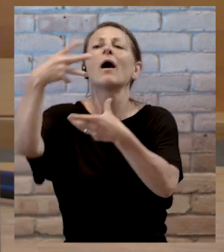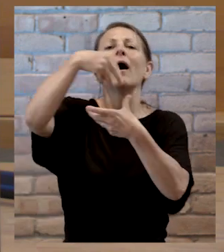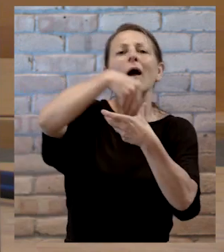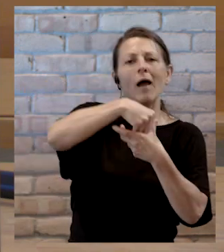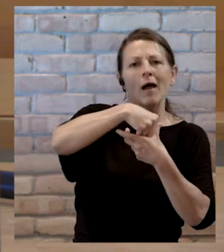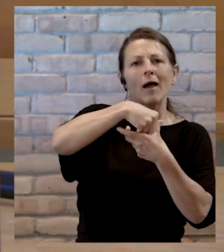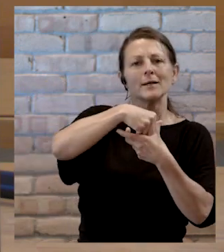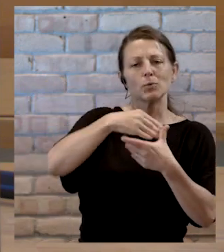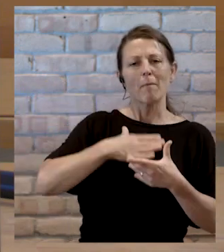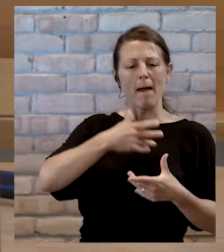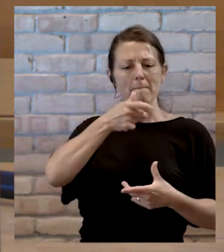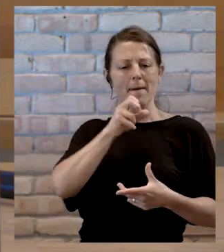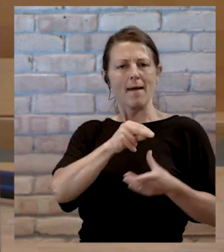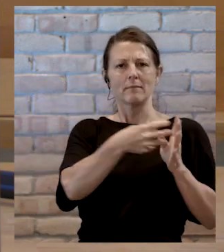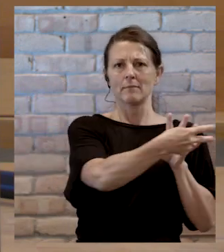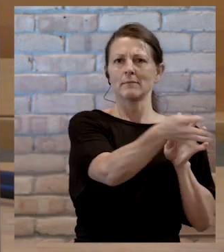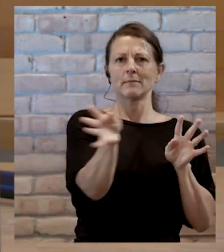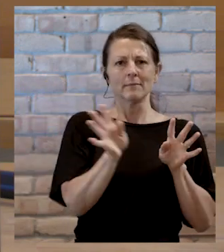pen.